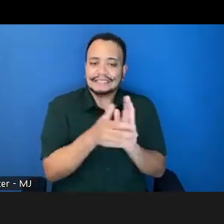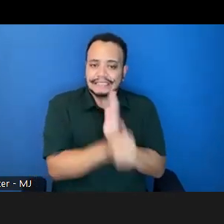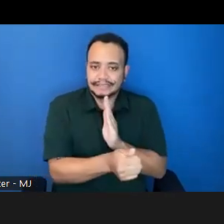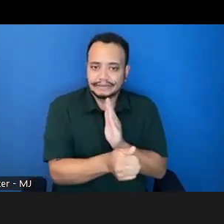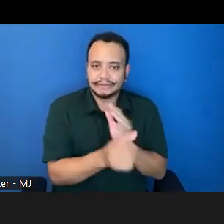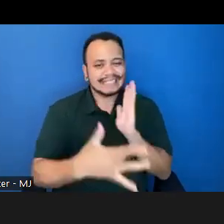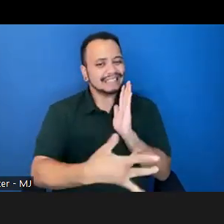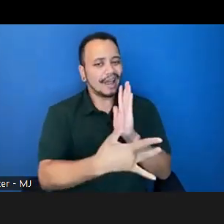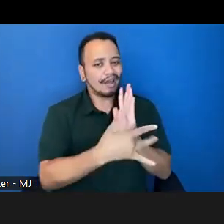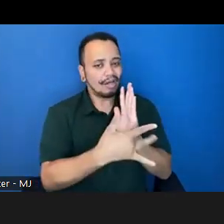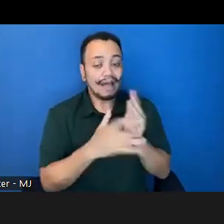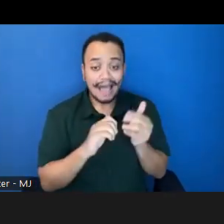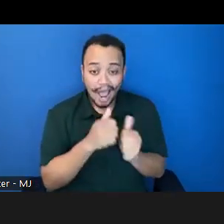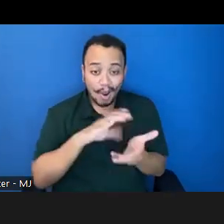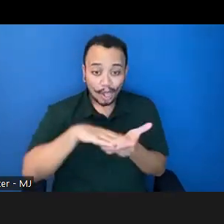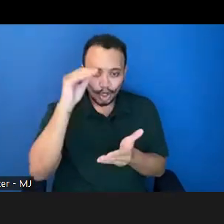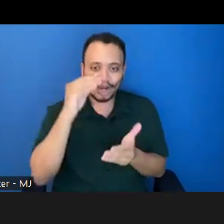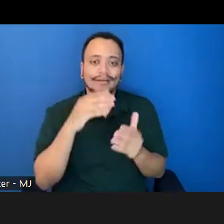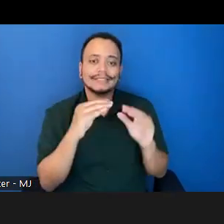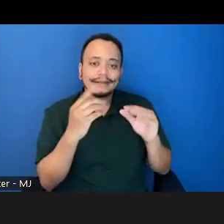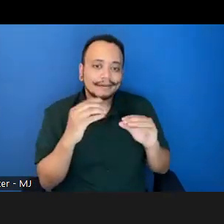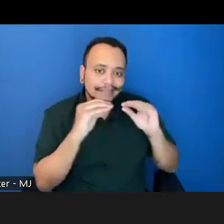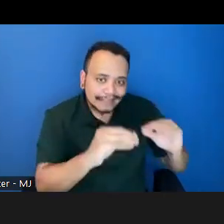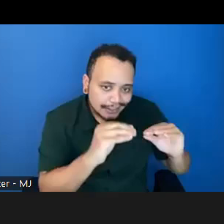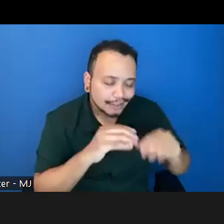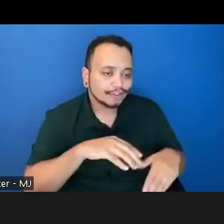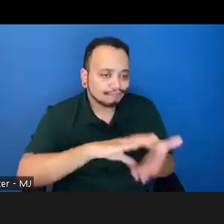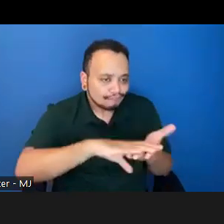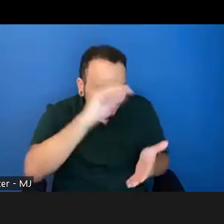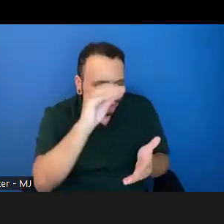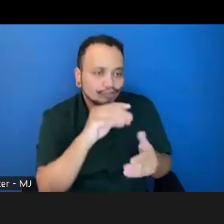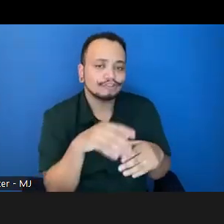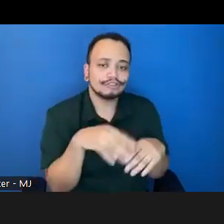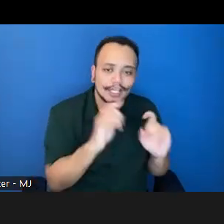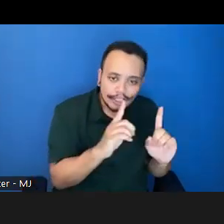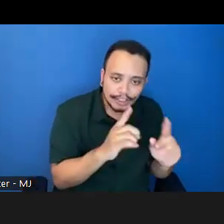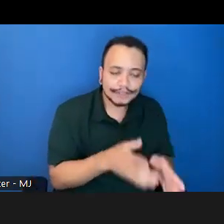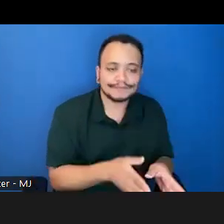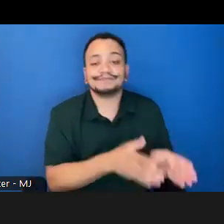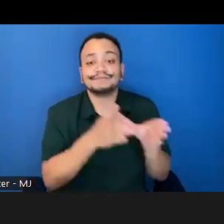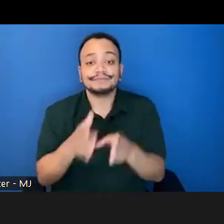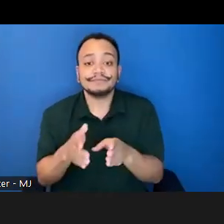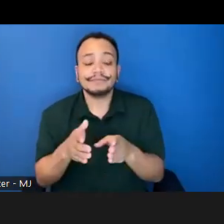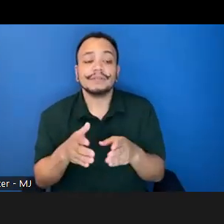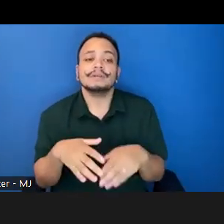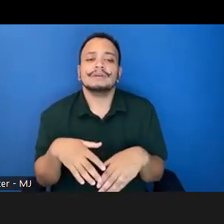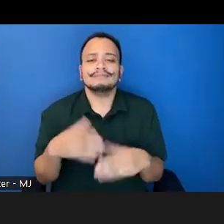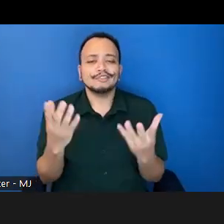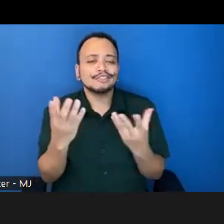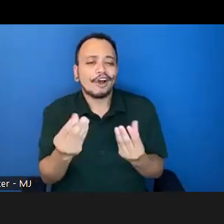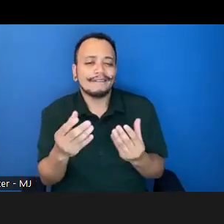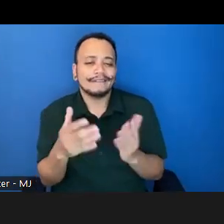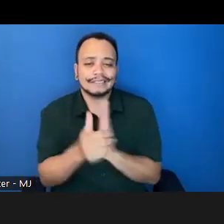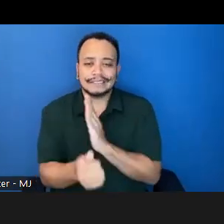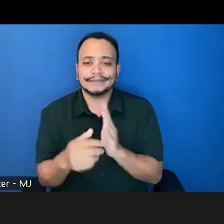training. Then there's also soft skills. That's another category. And these skills are